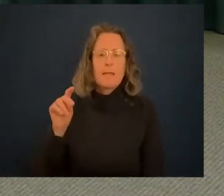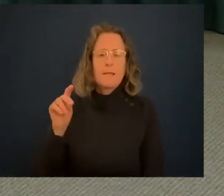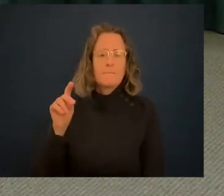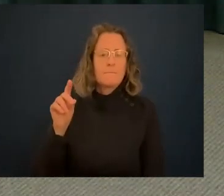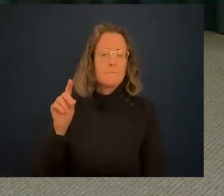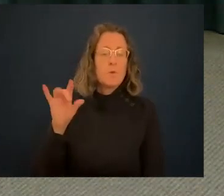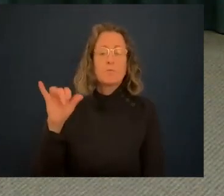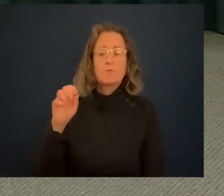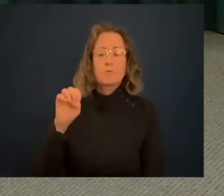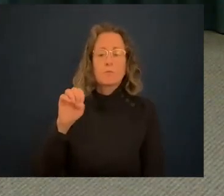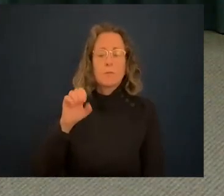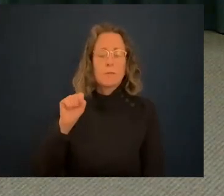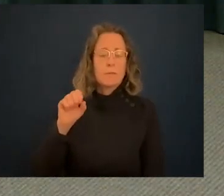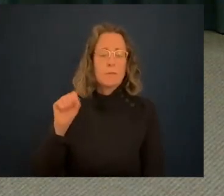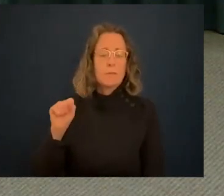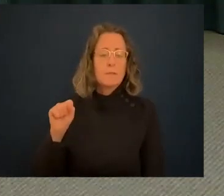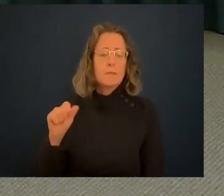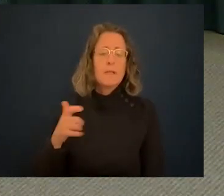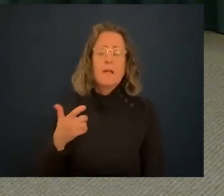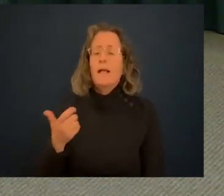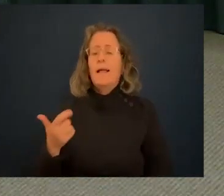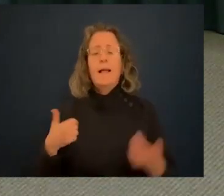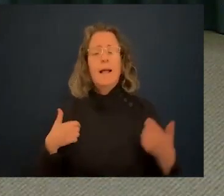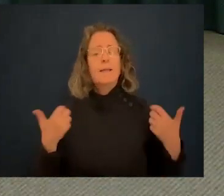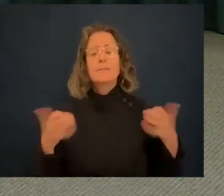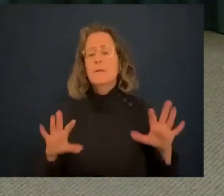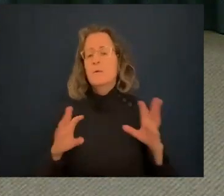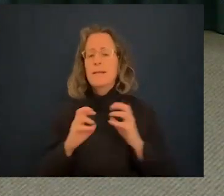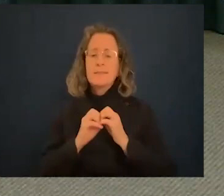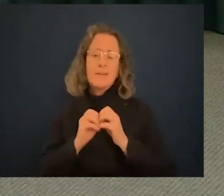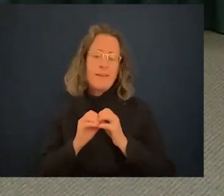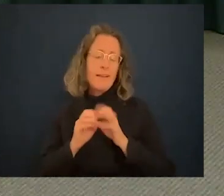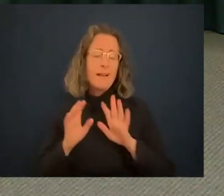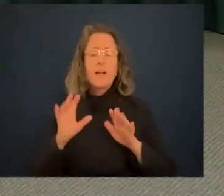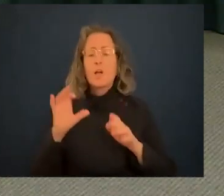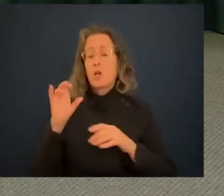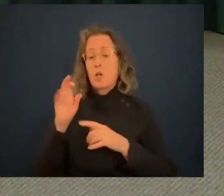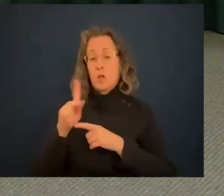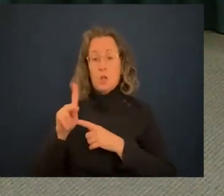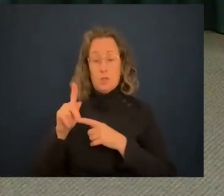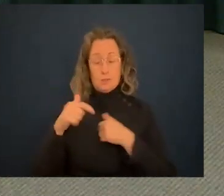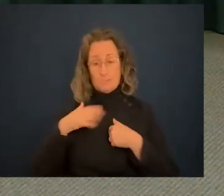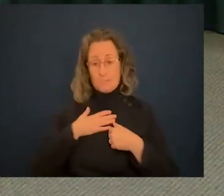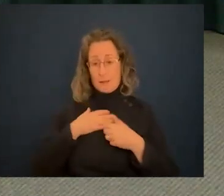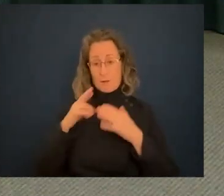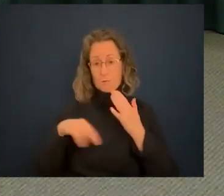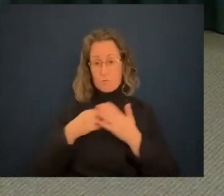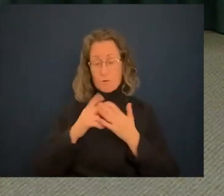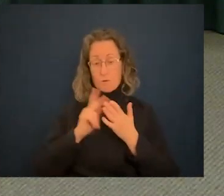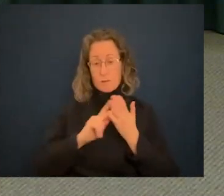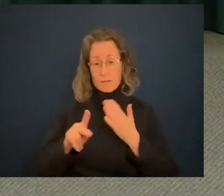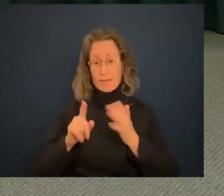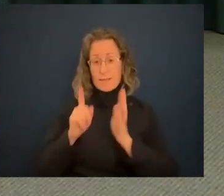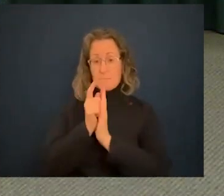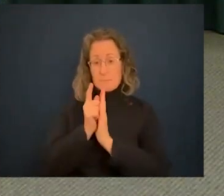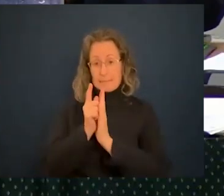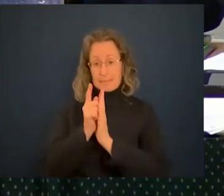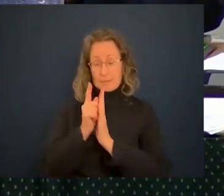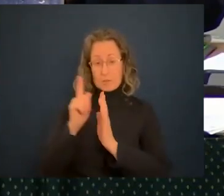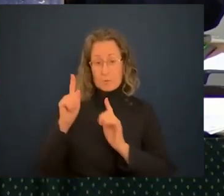I don't want to quibble about it I'm just going to do a clerk thing the minutes of the meeting where this was